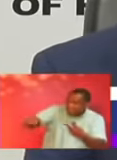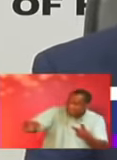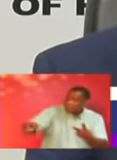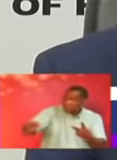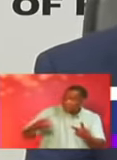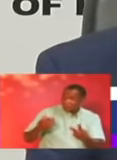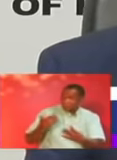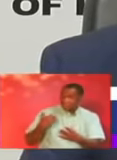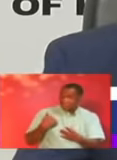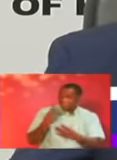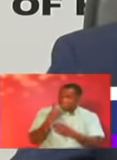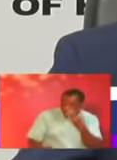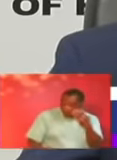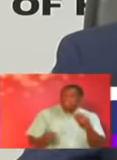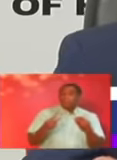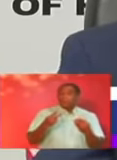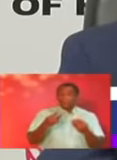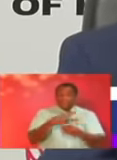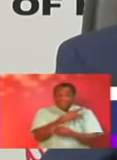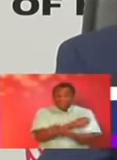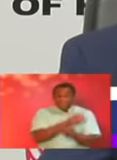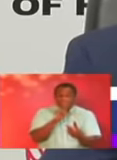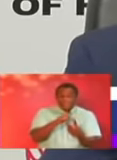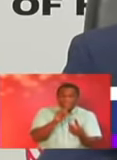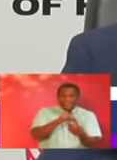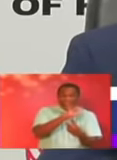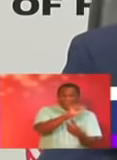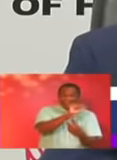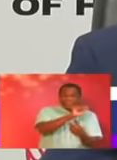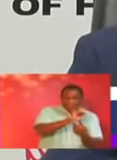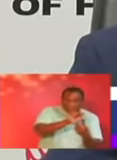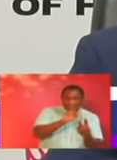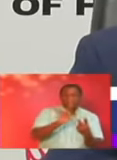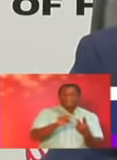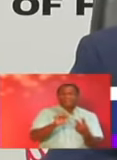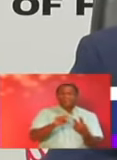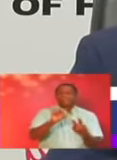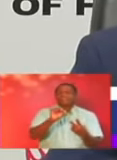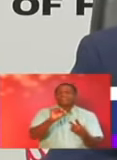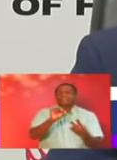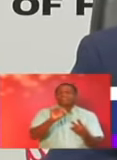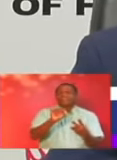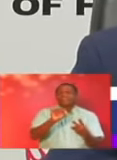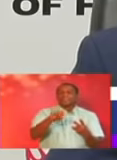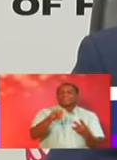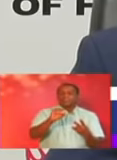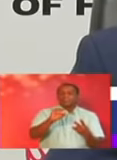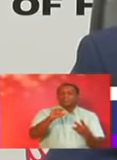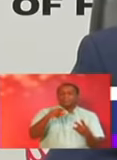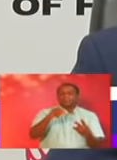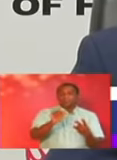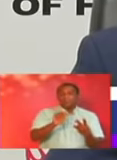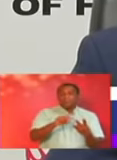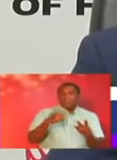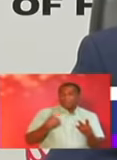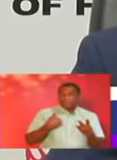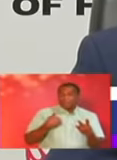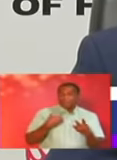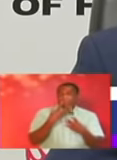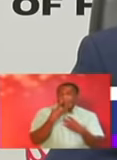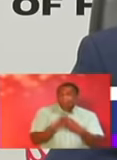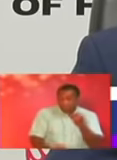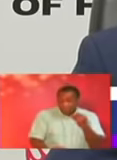went. At one time, between the 21st of July, 22nd,